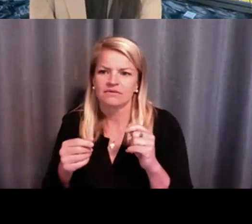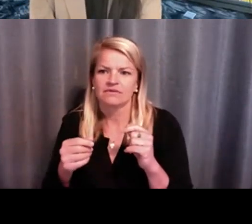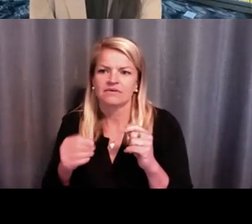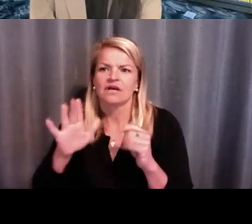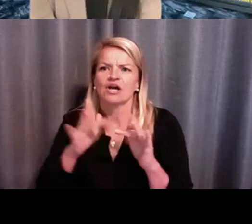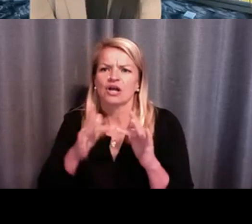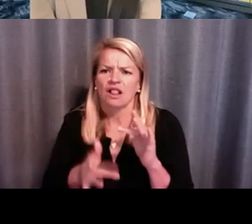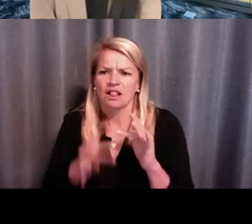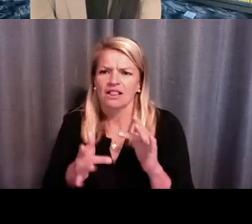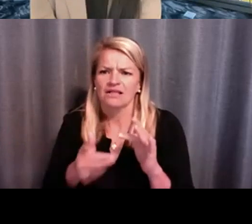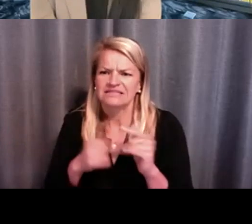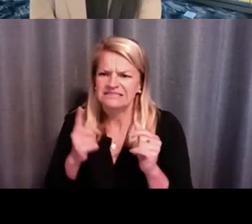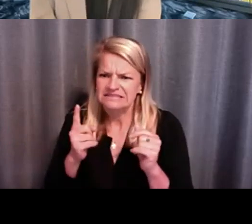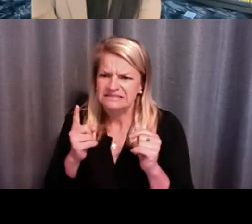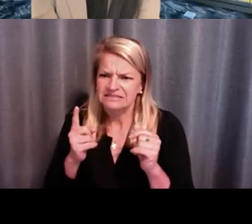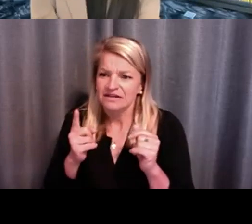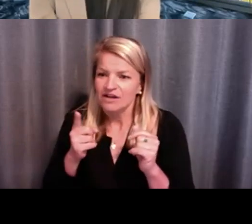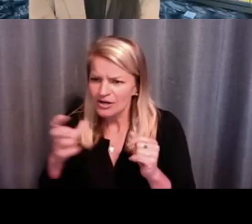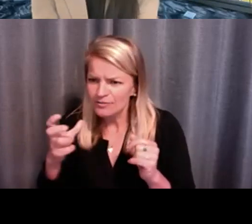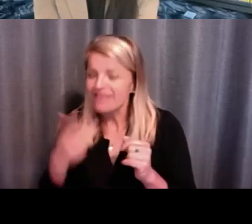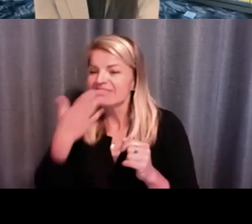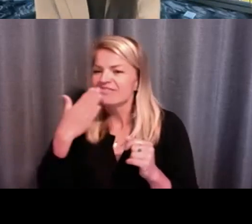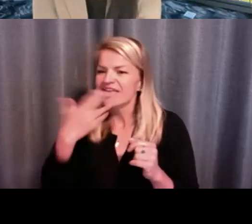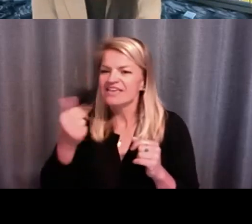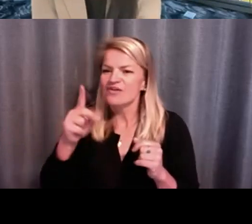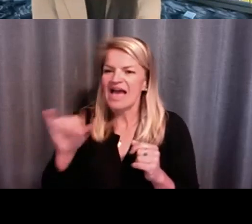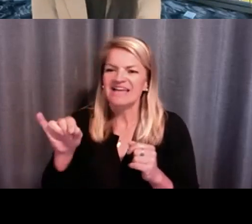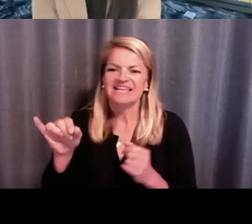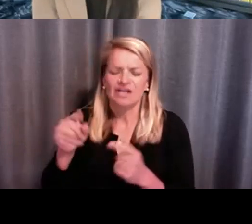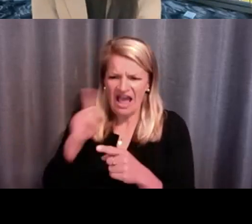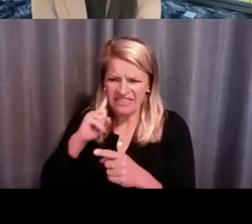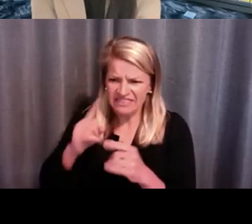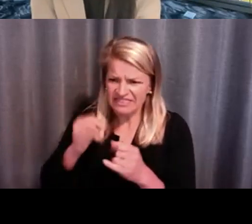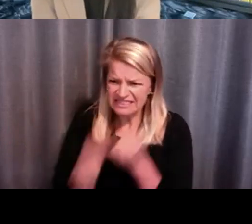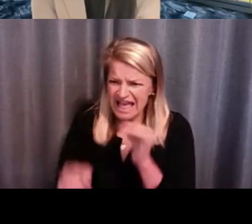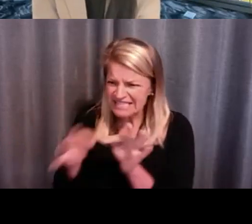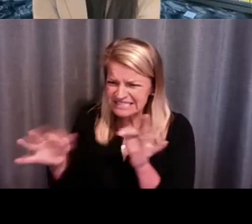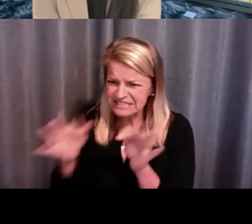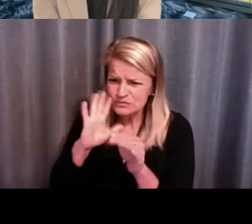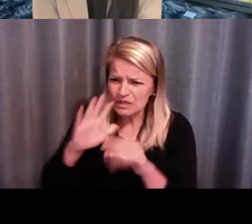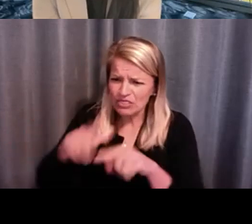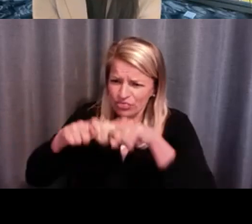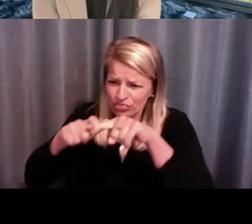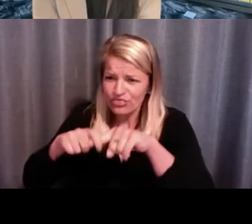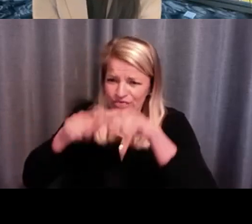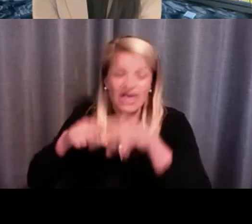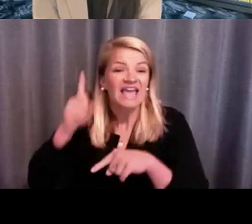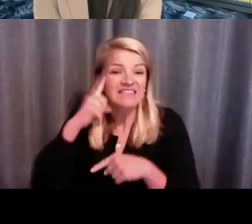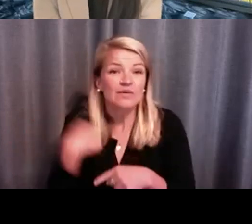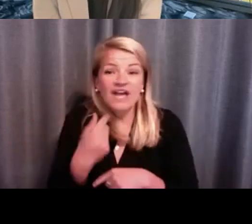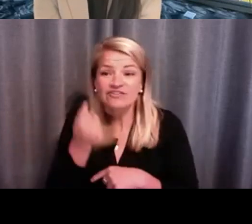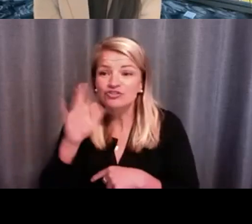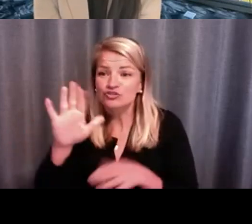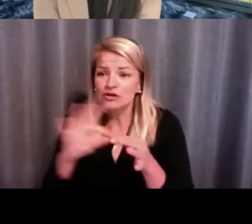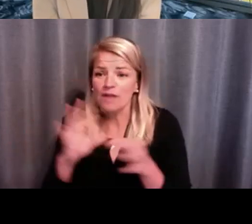I believe we lost. Oh, thank you, Hattie. Thank you for your response. I think we lost the end of it, but I think we understood what you were saying, and it was very insightful.